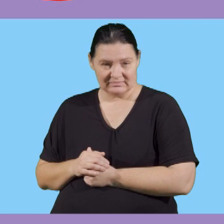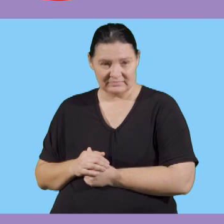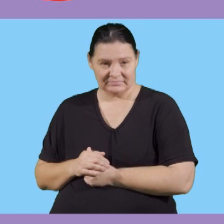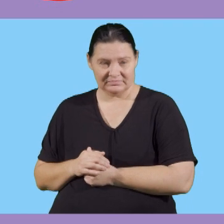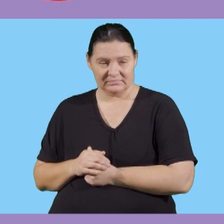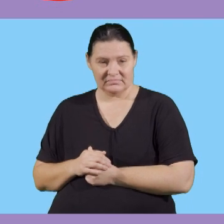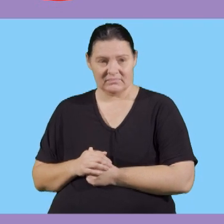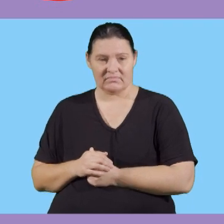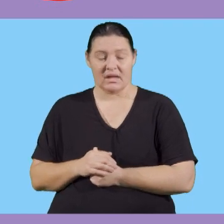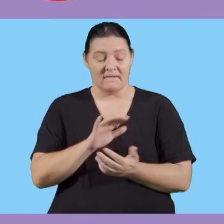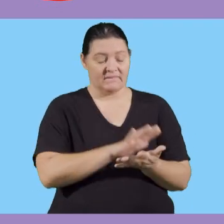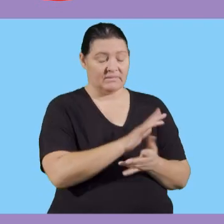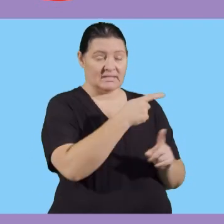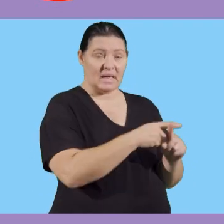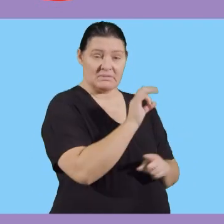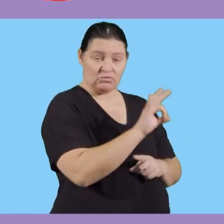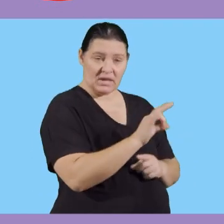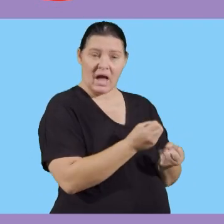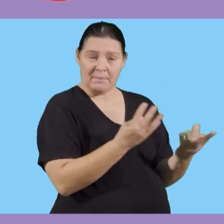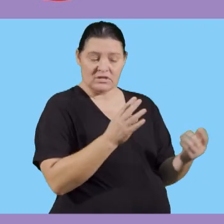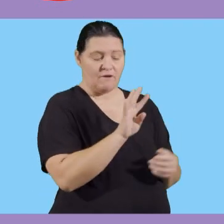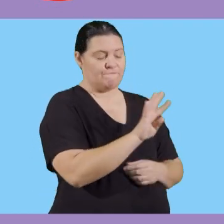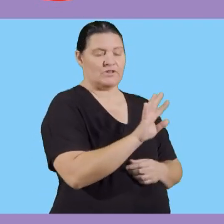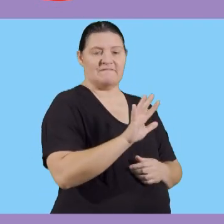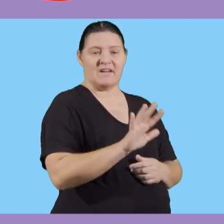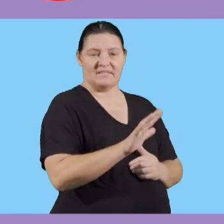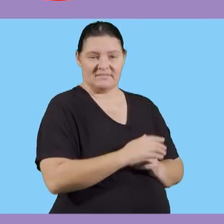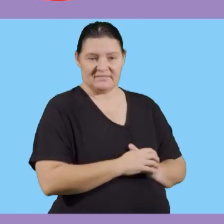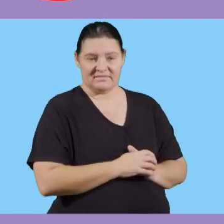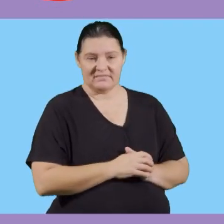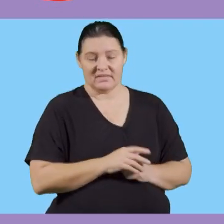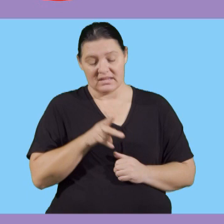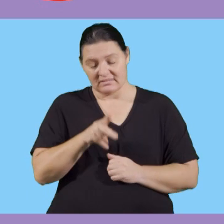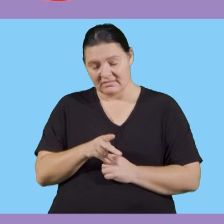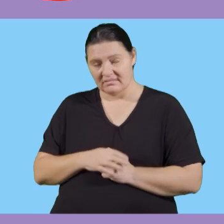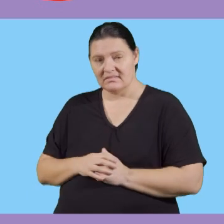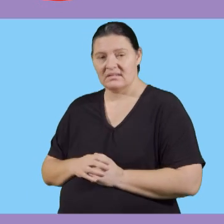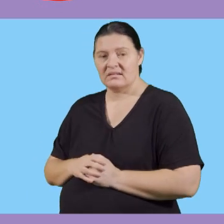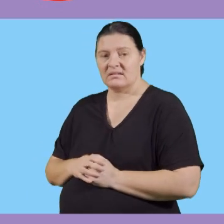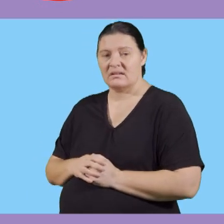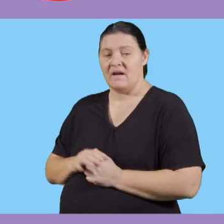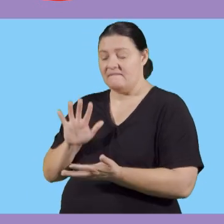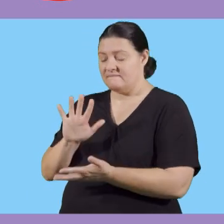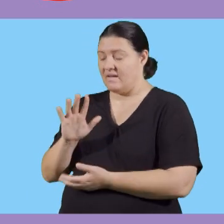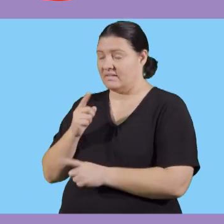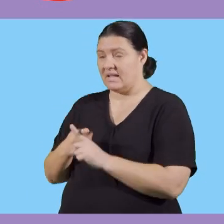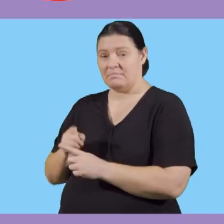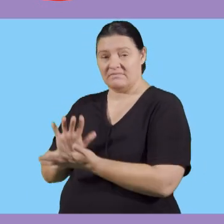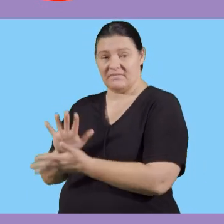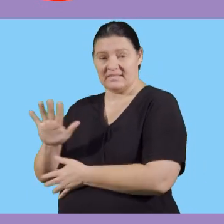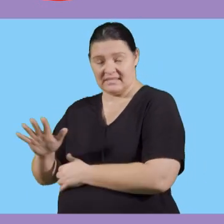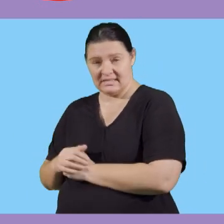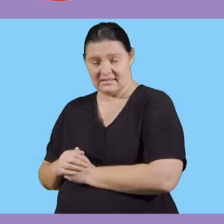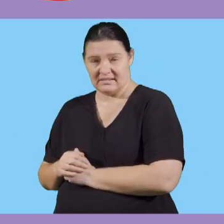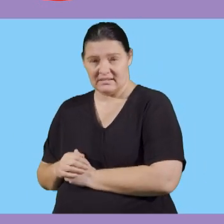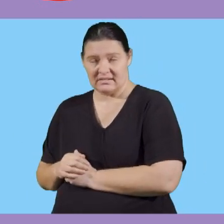So 15 multiplied by 3, that gives us an answer of 45. And 5